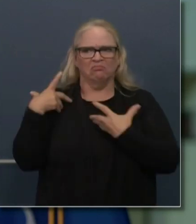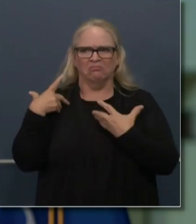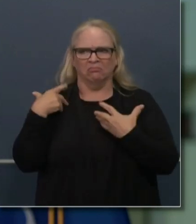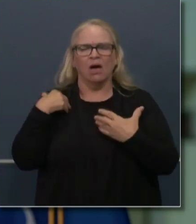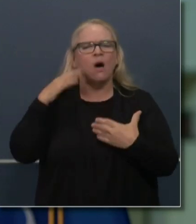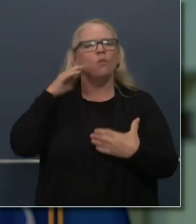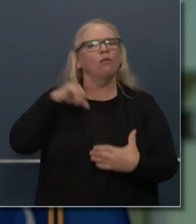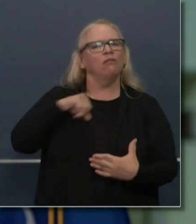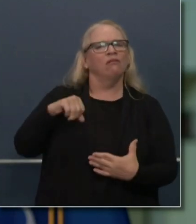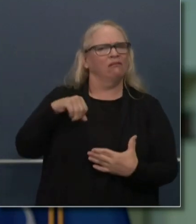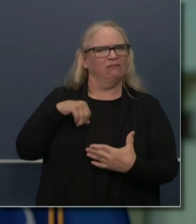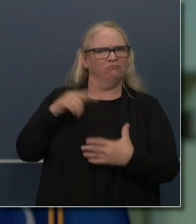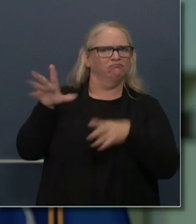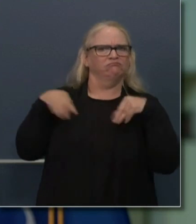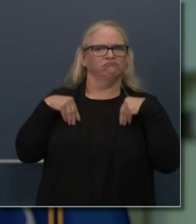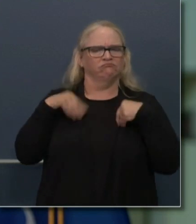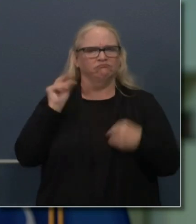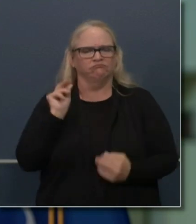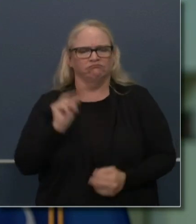Carmen Dickerson, Fox 40.